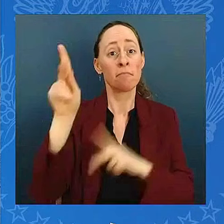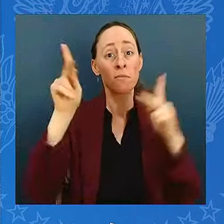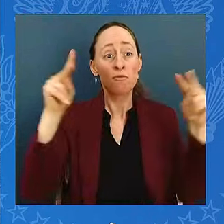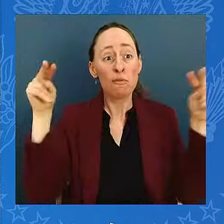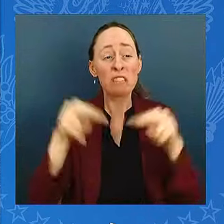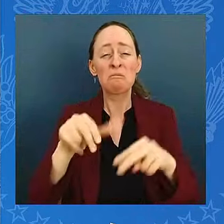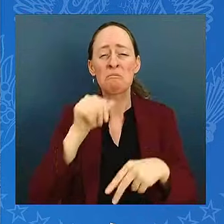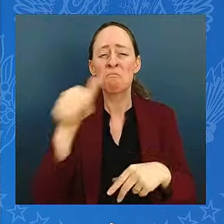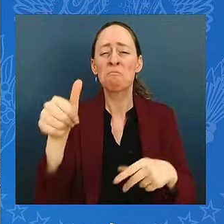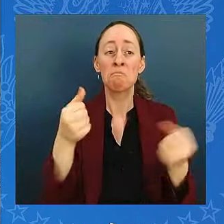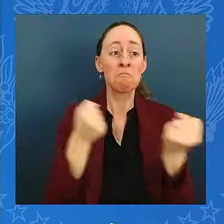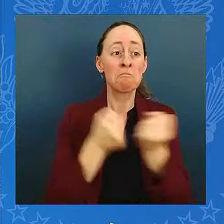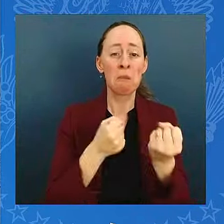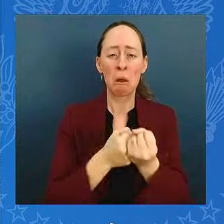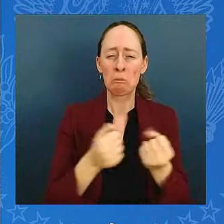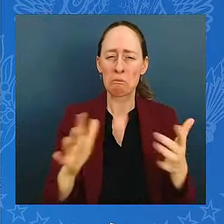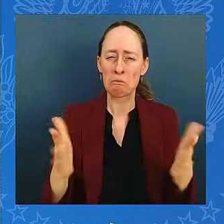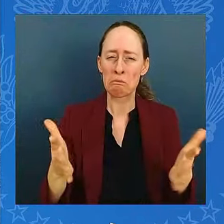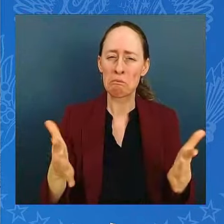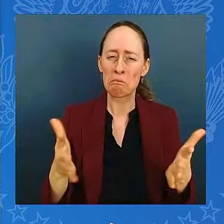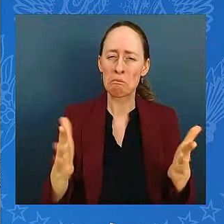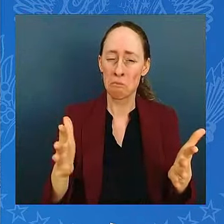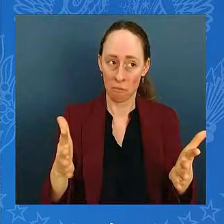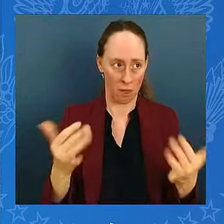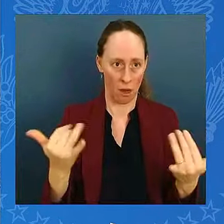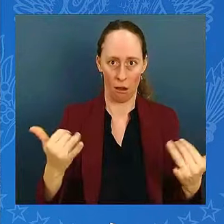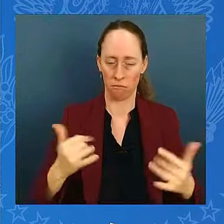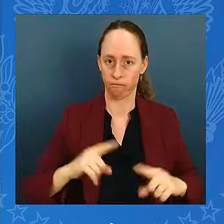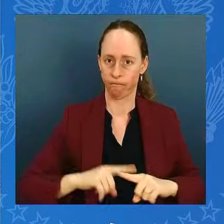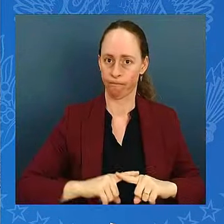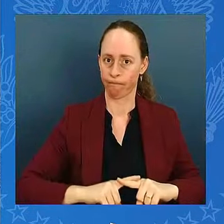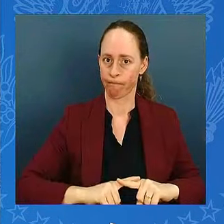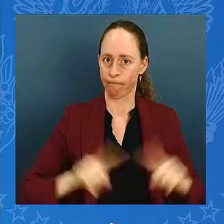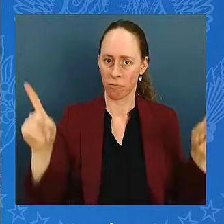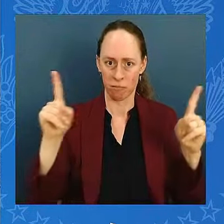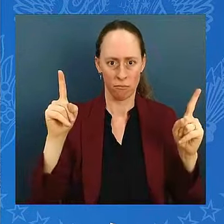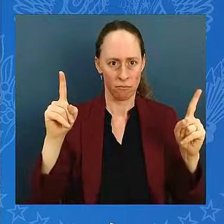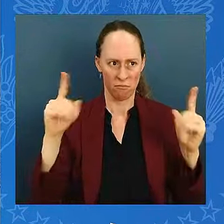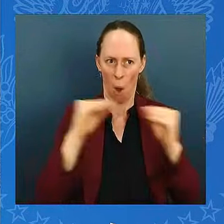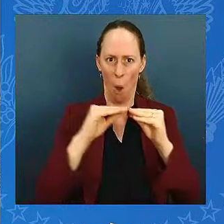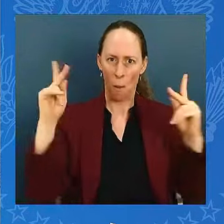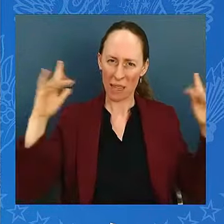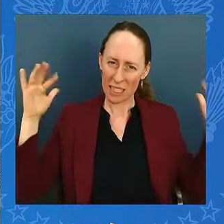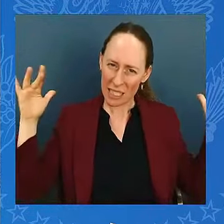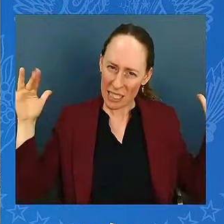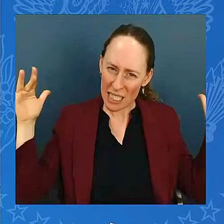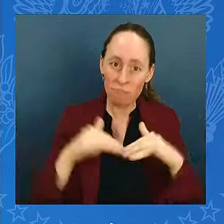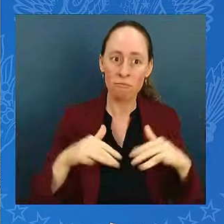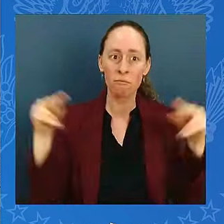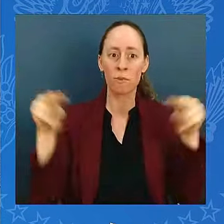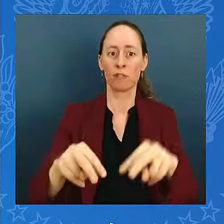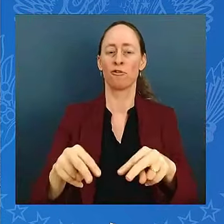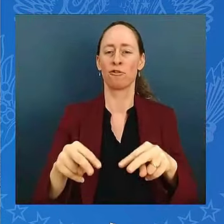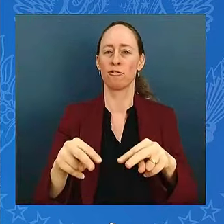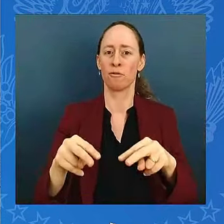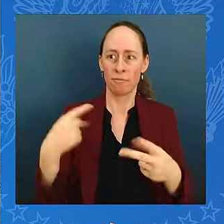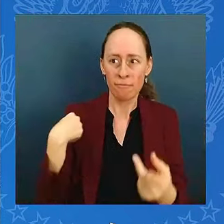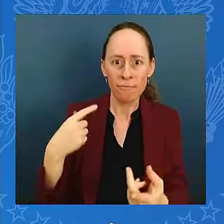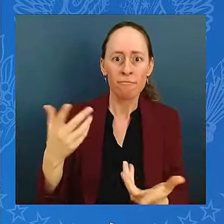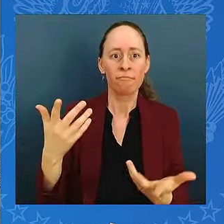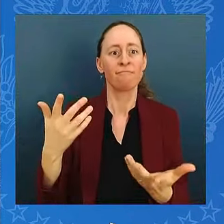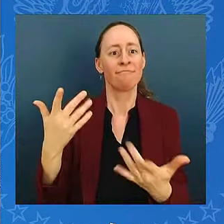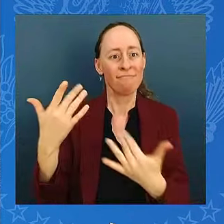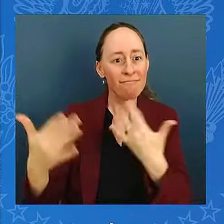our humble beginnings to becoming champions. Both Gotham and the NWSL have seen tremendous growth, with